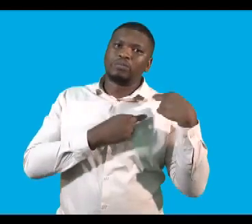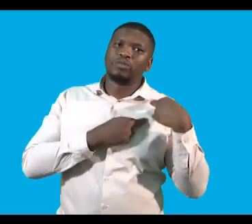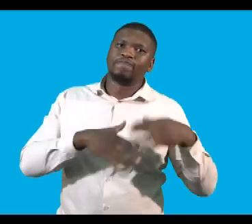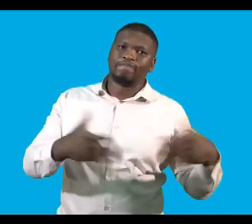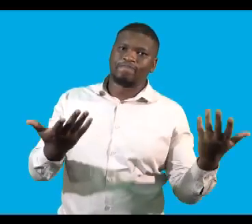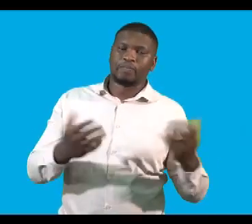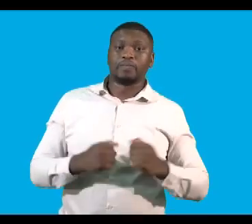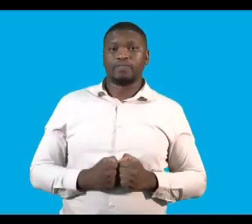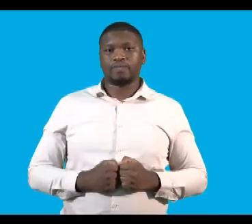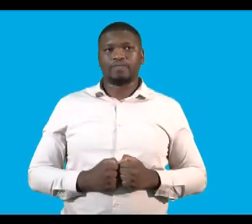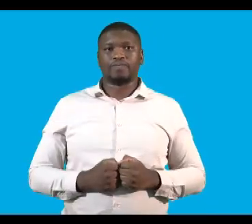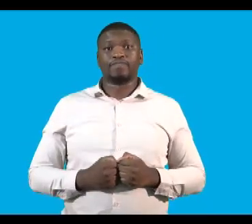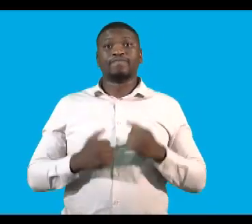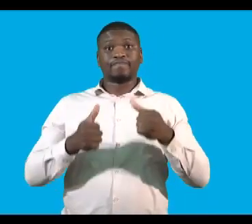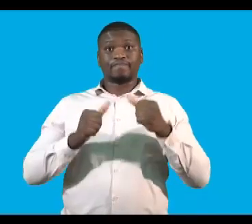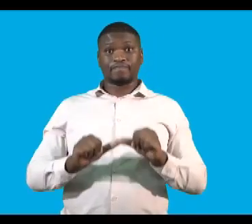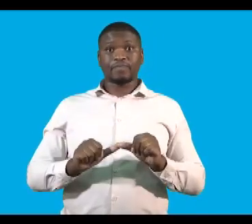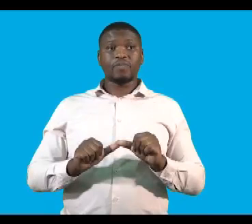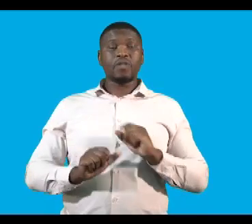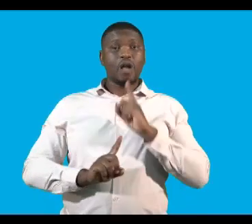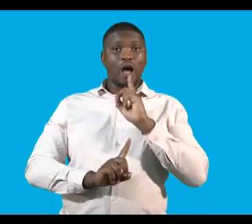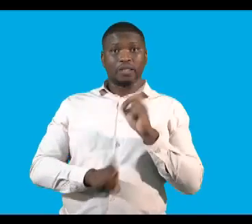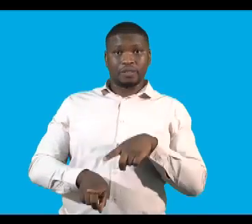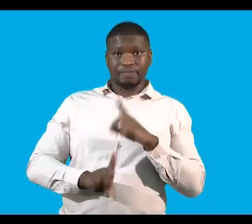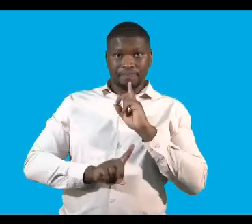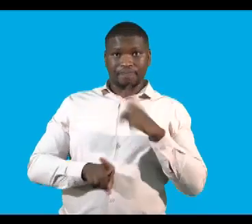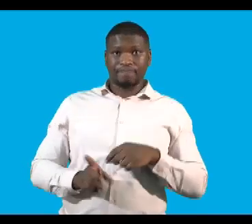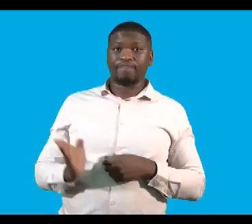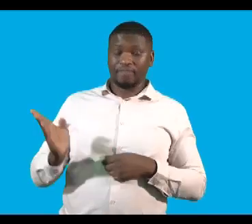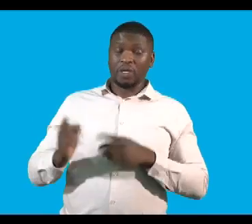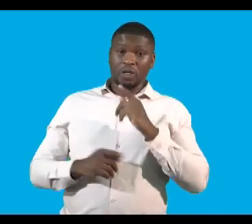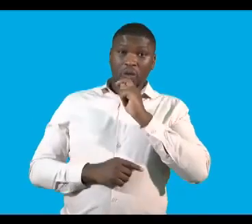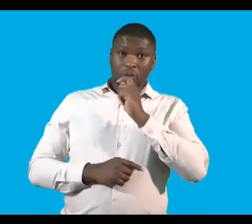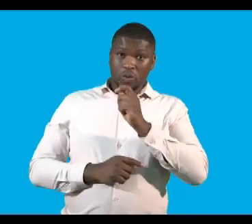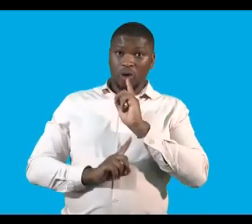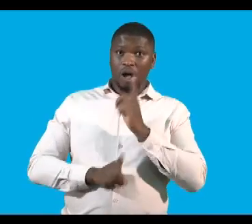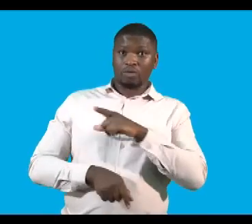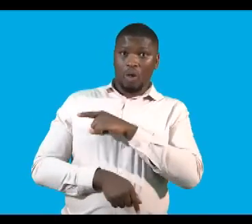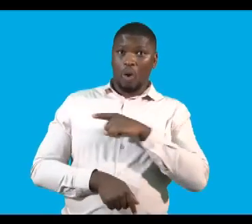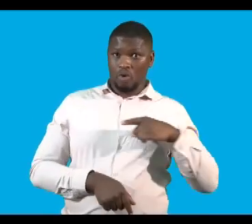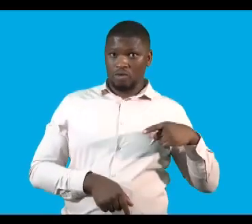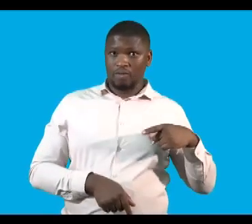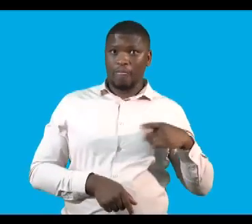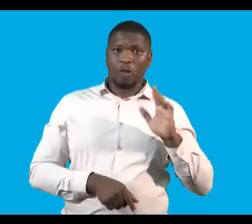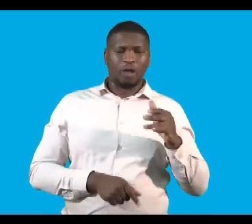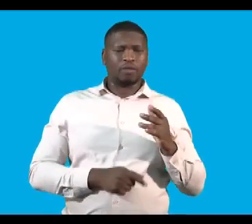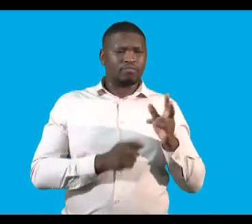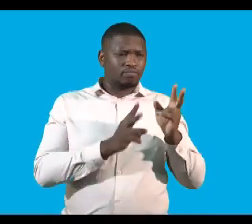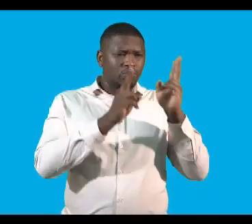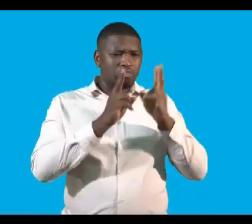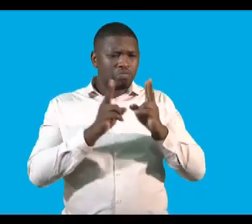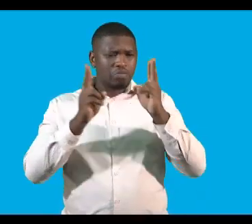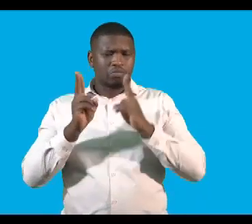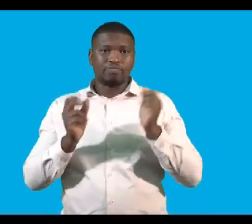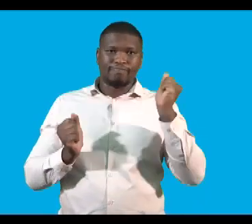irresponsible. Let's take a look at the answer. So it's quite a lengthy answer, but we will take it bit by bit. So